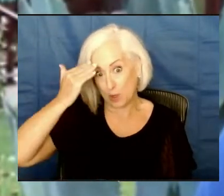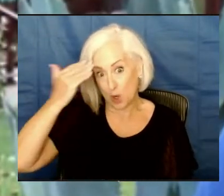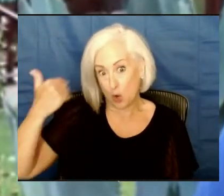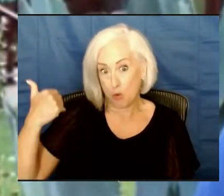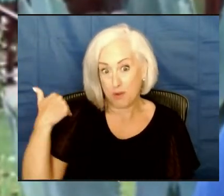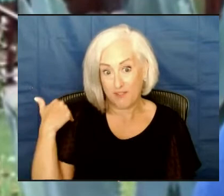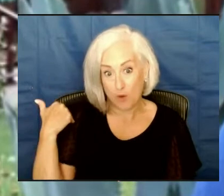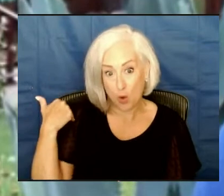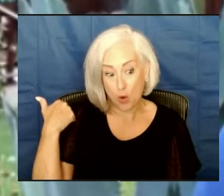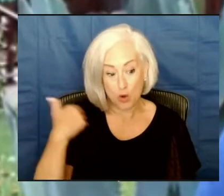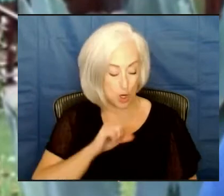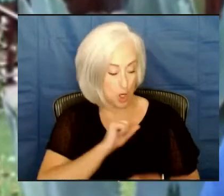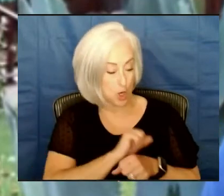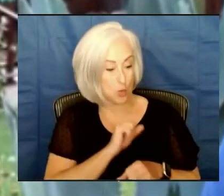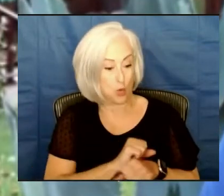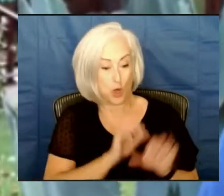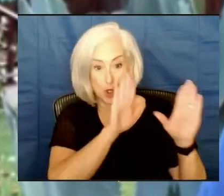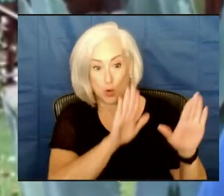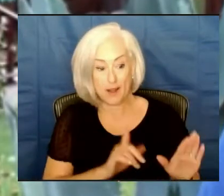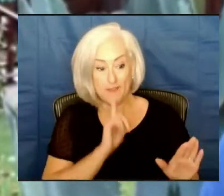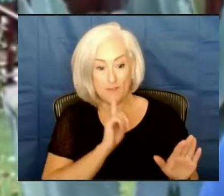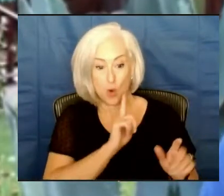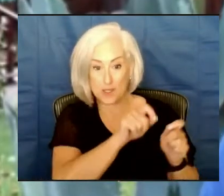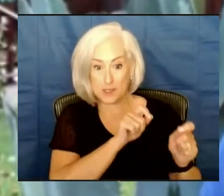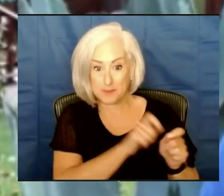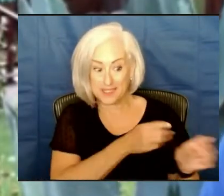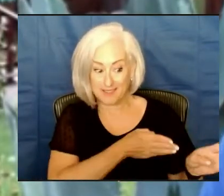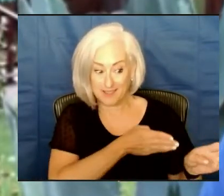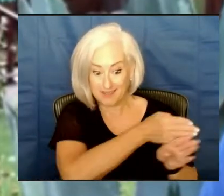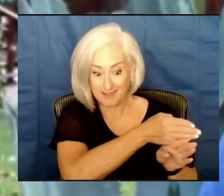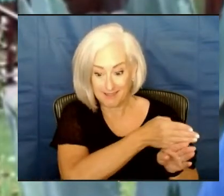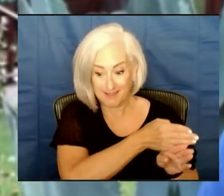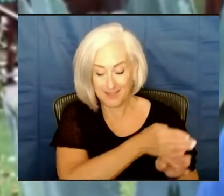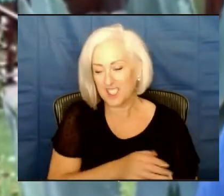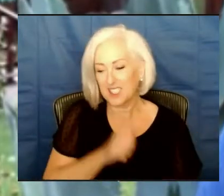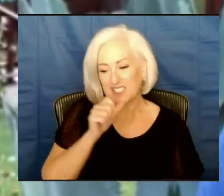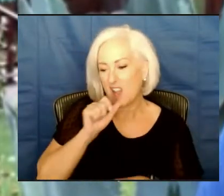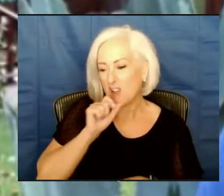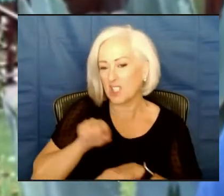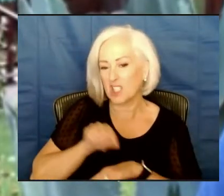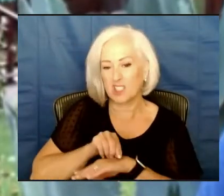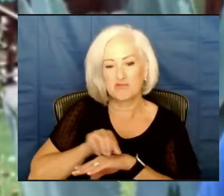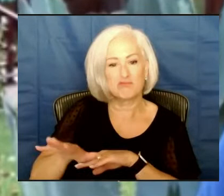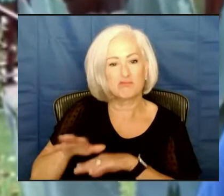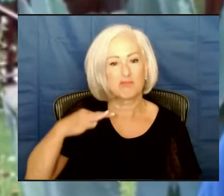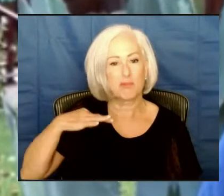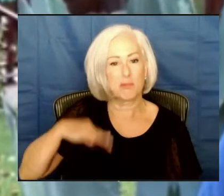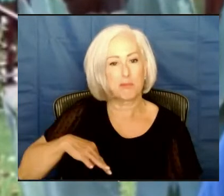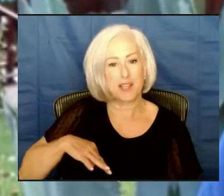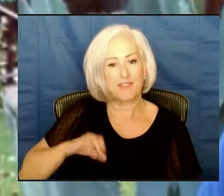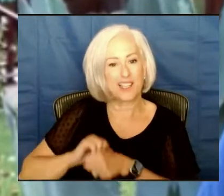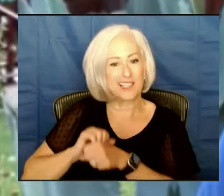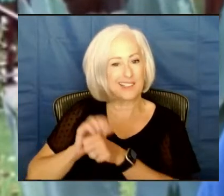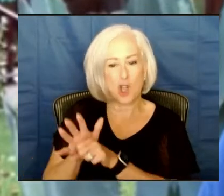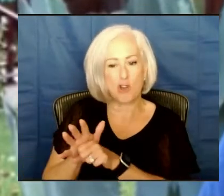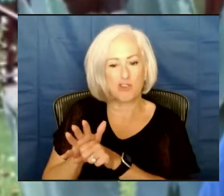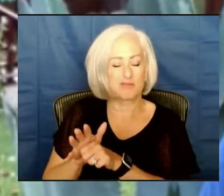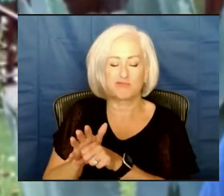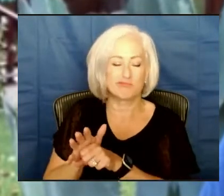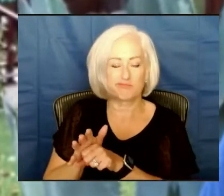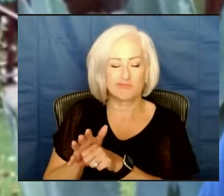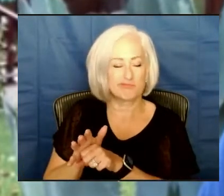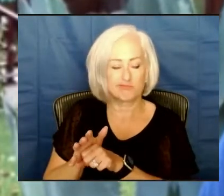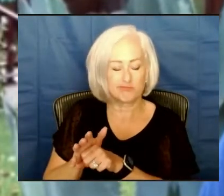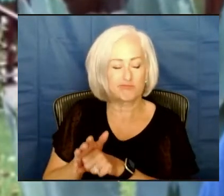very well for what they're indicated for, really have no benefit in the realm of COVID-19. So I think this is just one